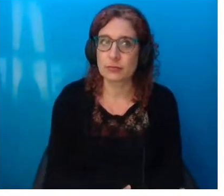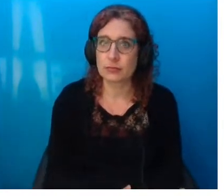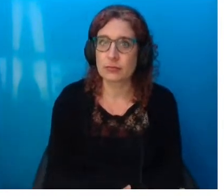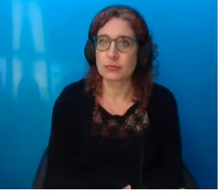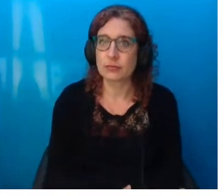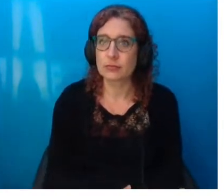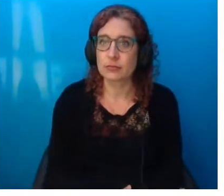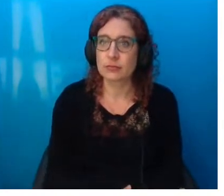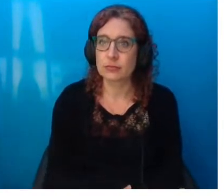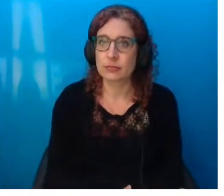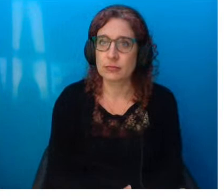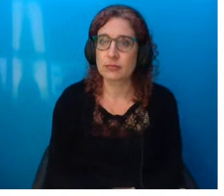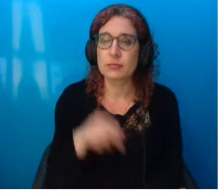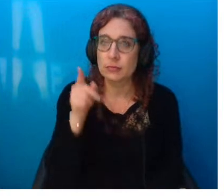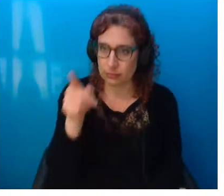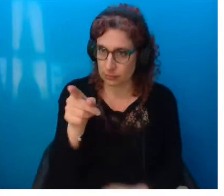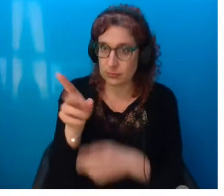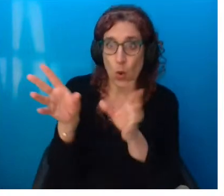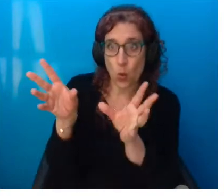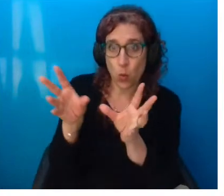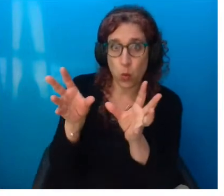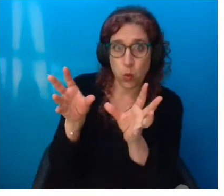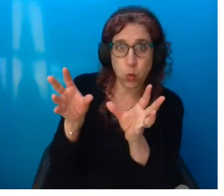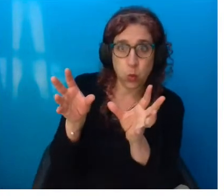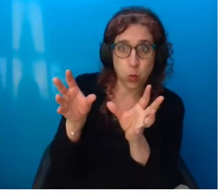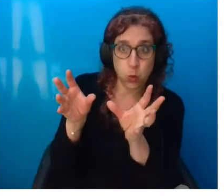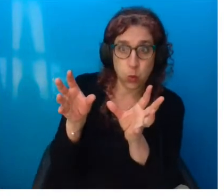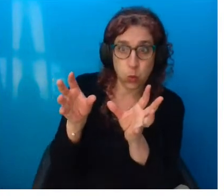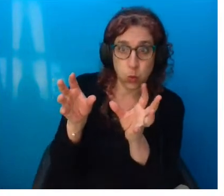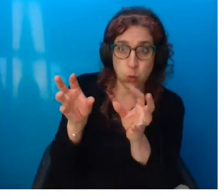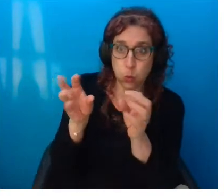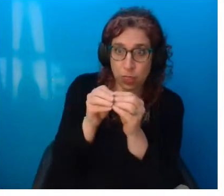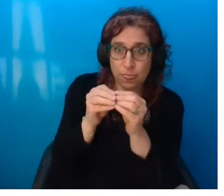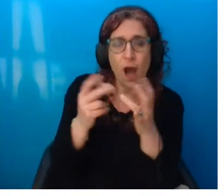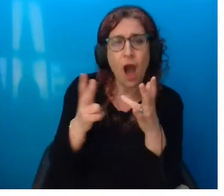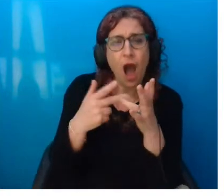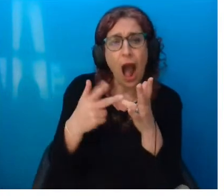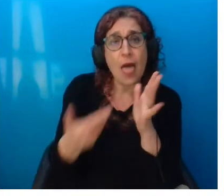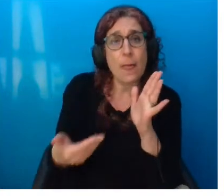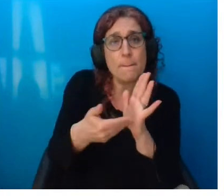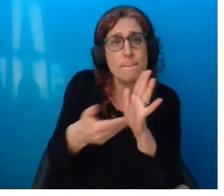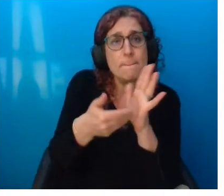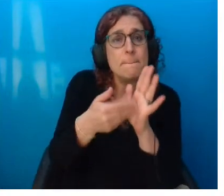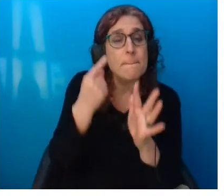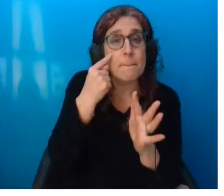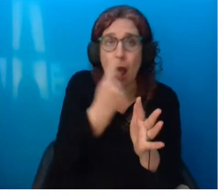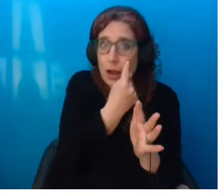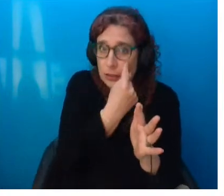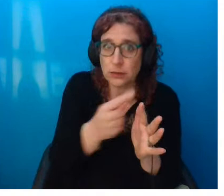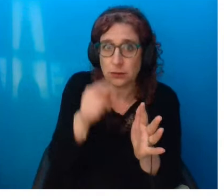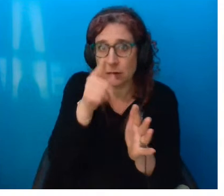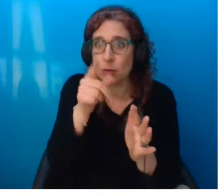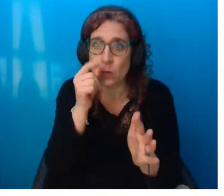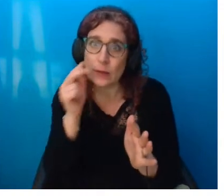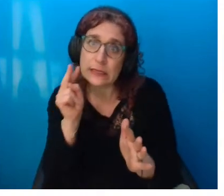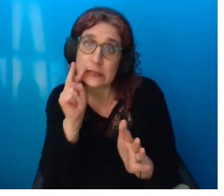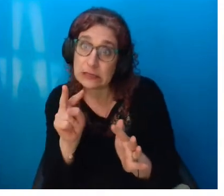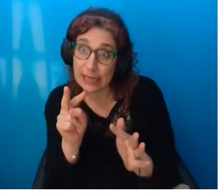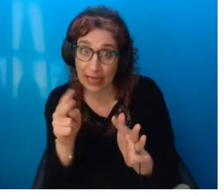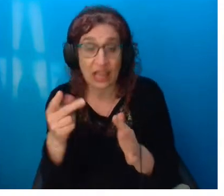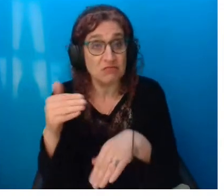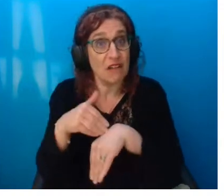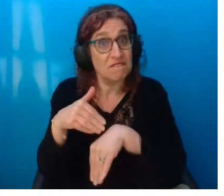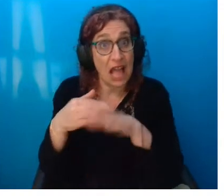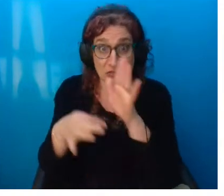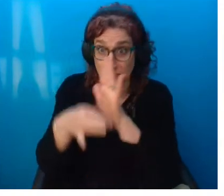also accompanied by an increase in various biomarkers within the bloodstream, which demonstrate that the immunotherapy is having an effect.